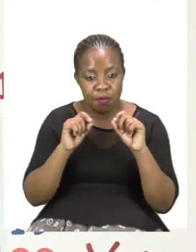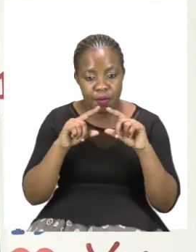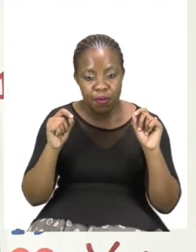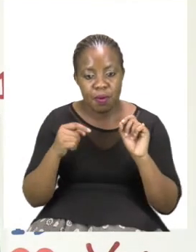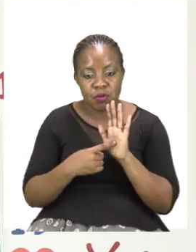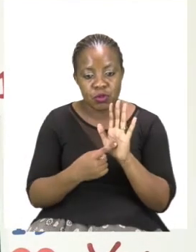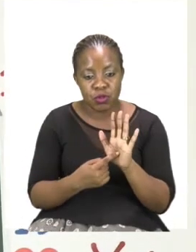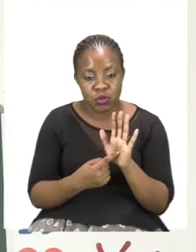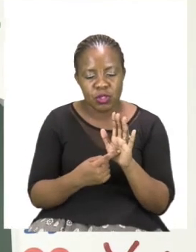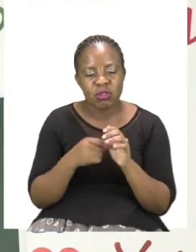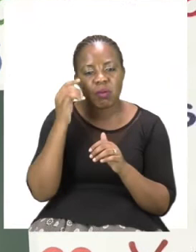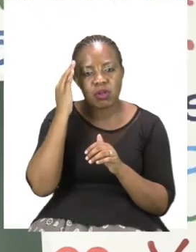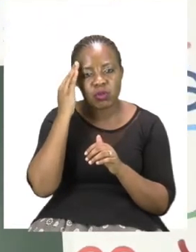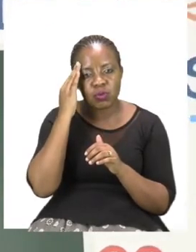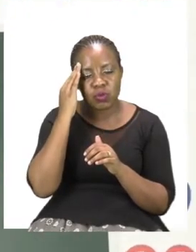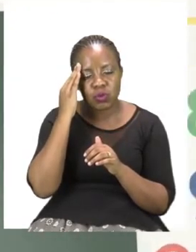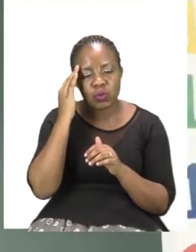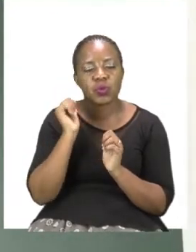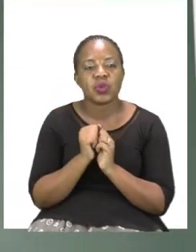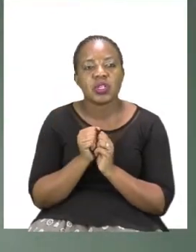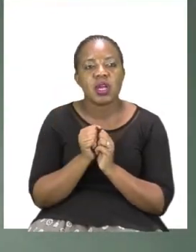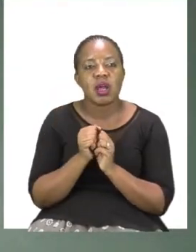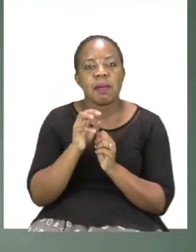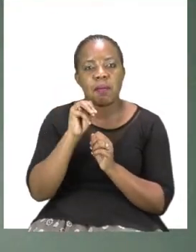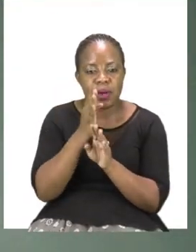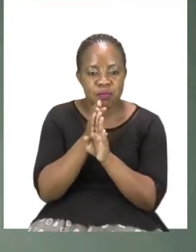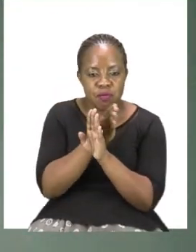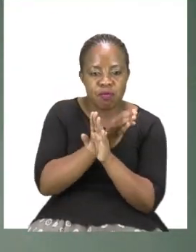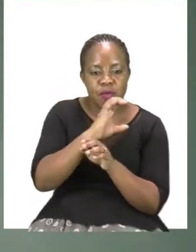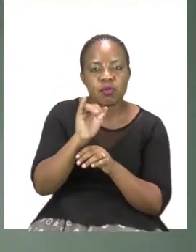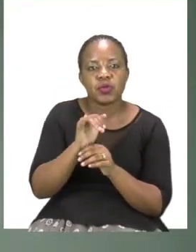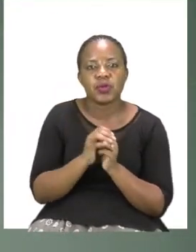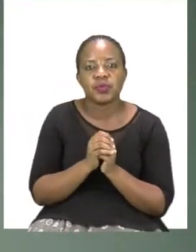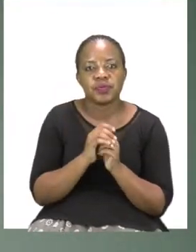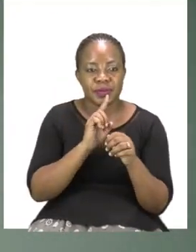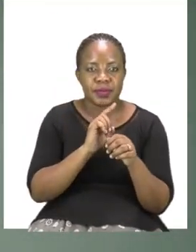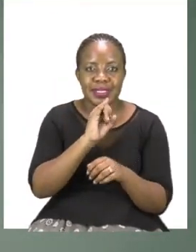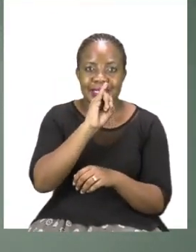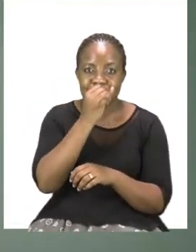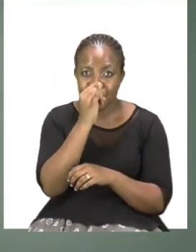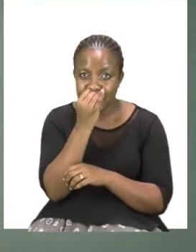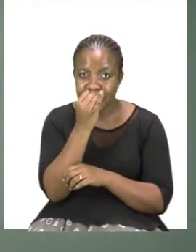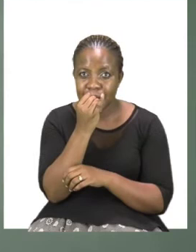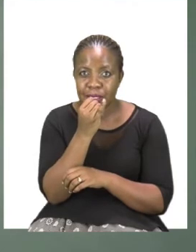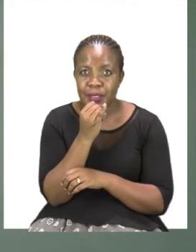March. So the first month that we have is January.